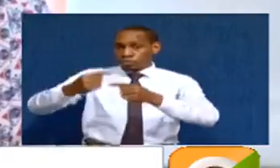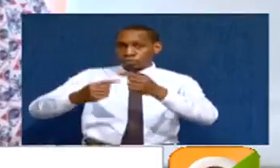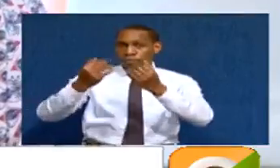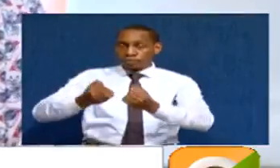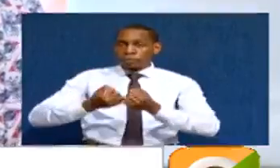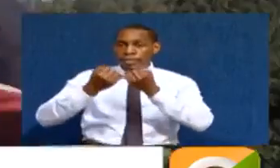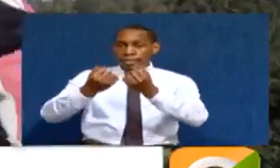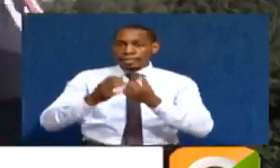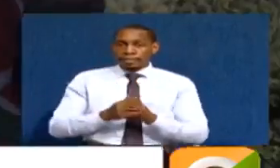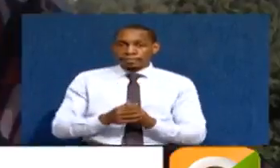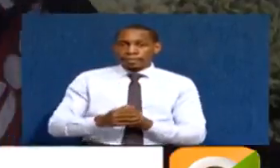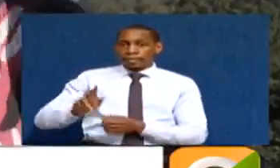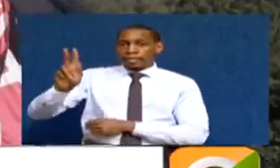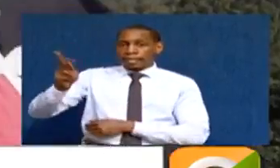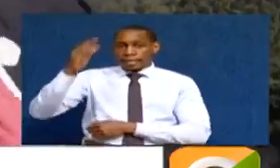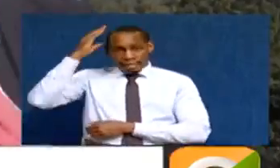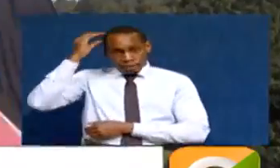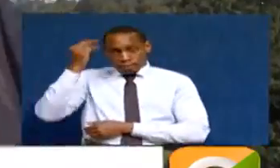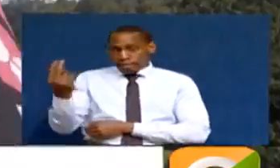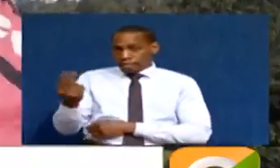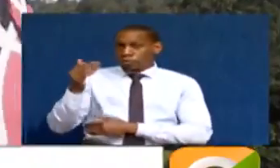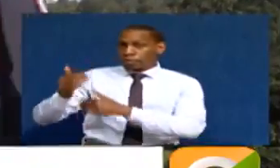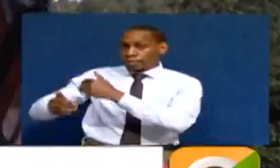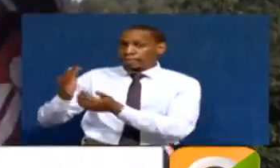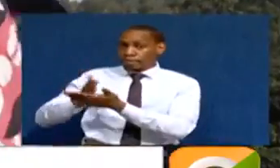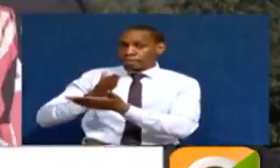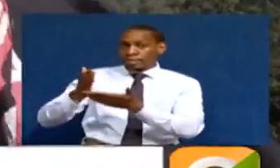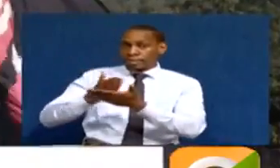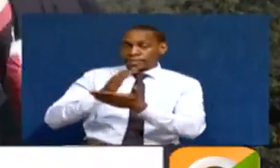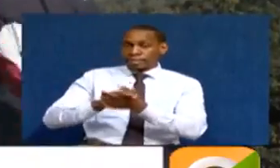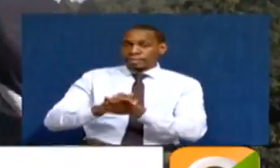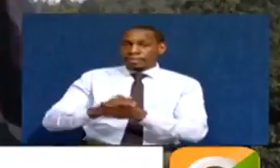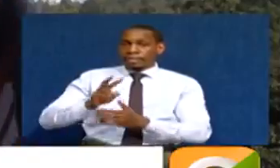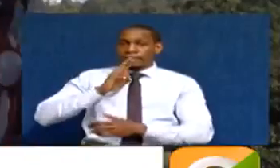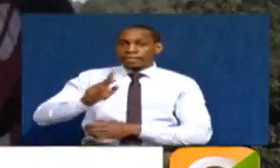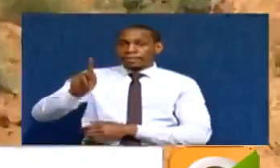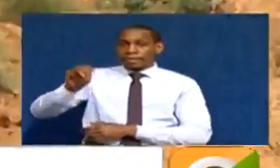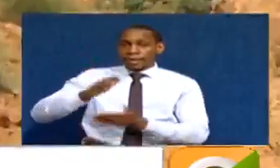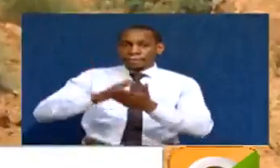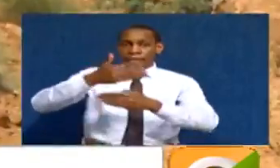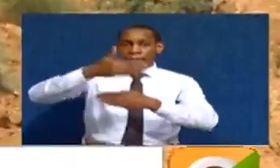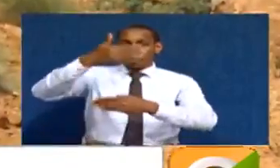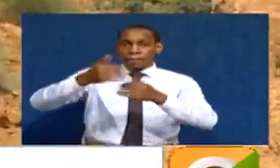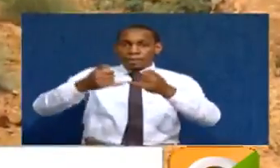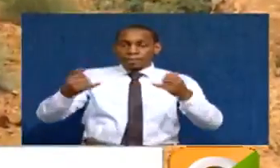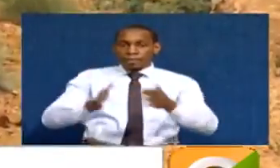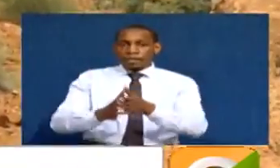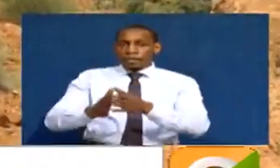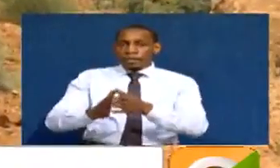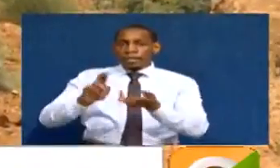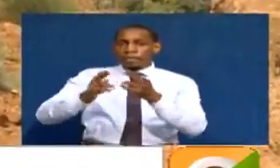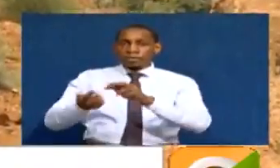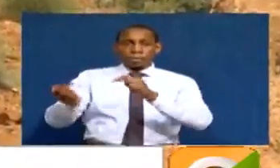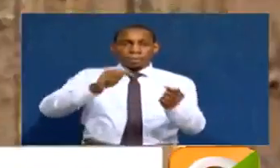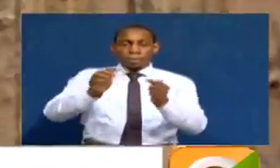to strengthen. Kenya and Somalia, neighbors who share a close to 700-kilometer borderline, have had bumpy